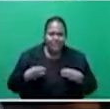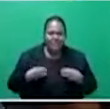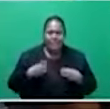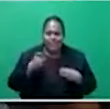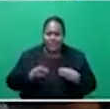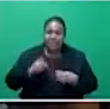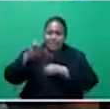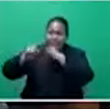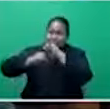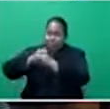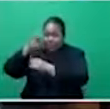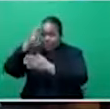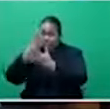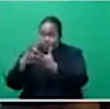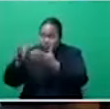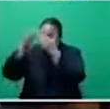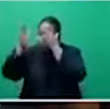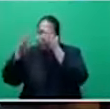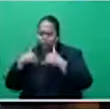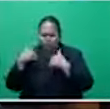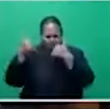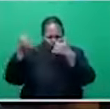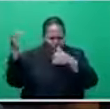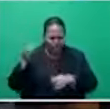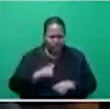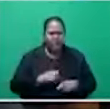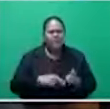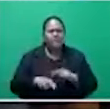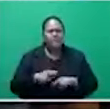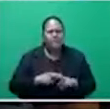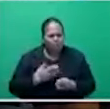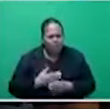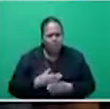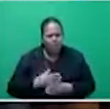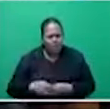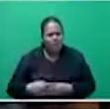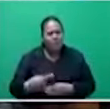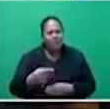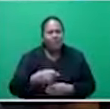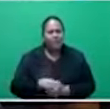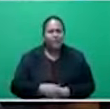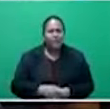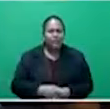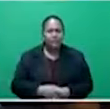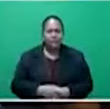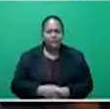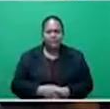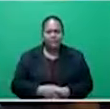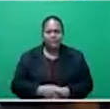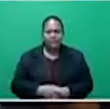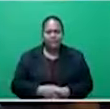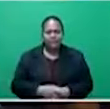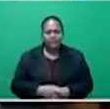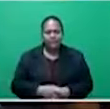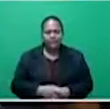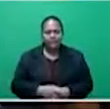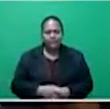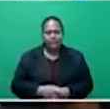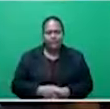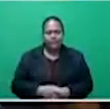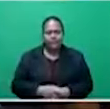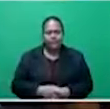good. They're building that cadre of people in Fiji, sir. So, Mr. Speaker, sir, again, it seems to me that whilst they